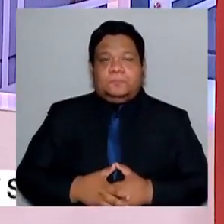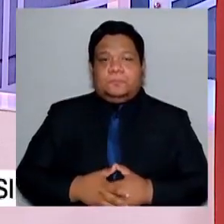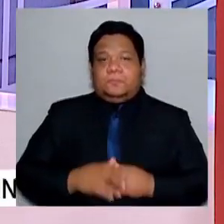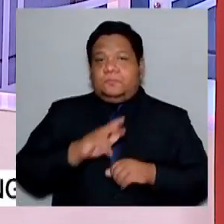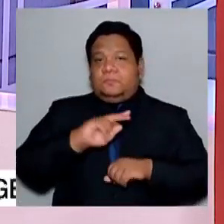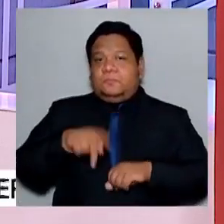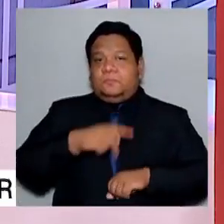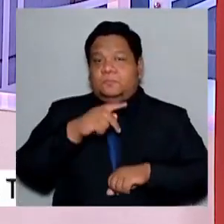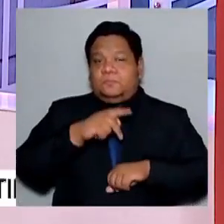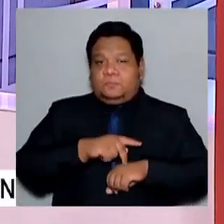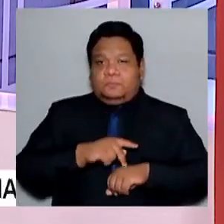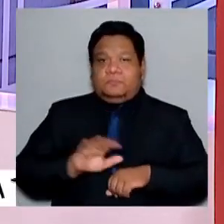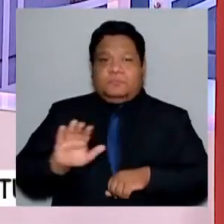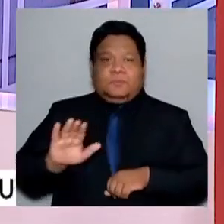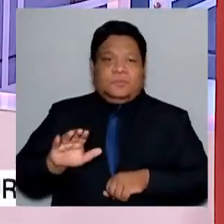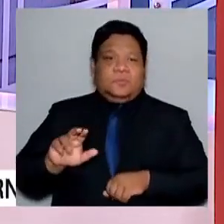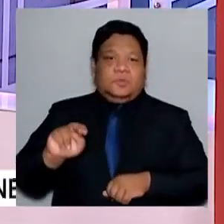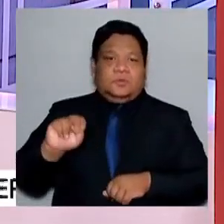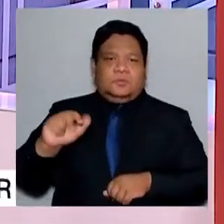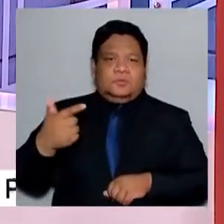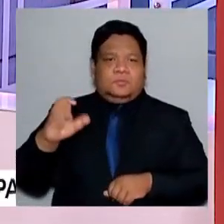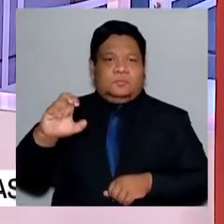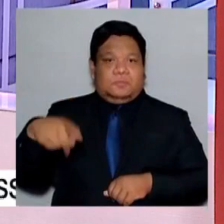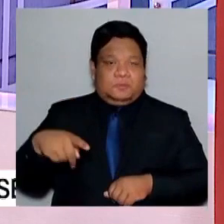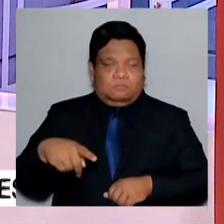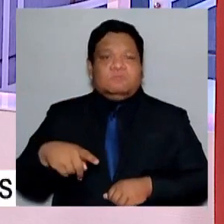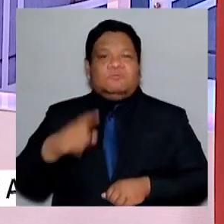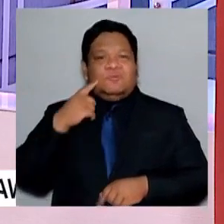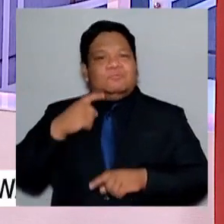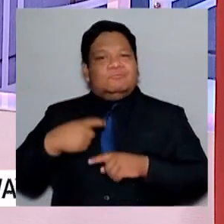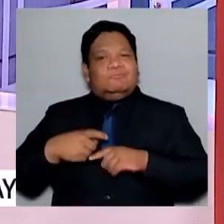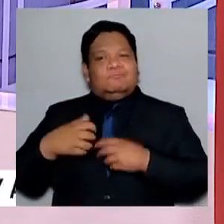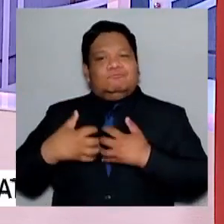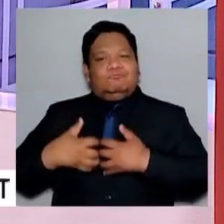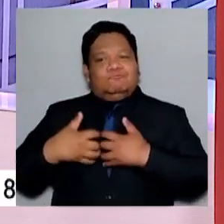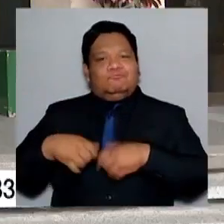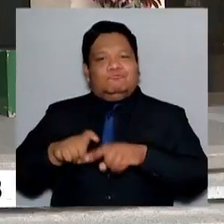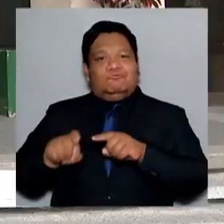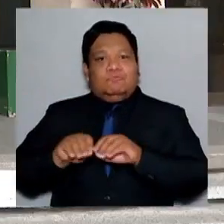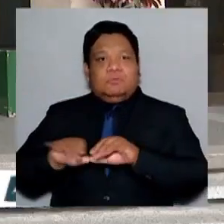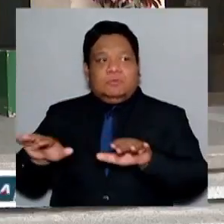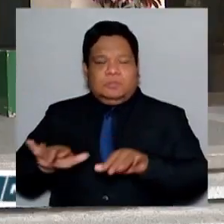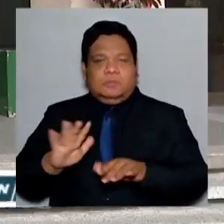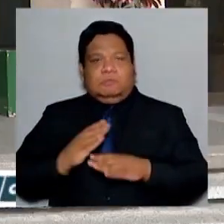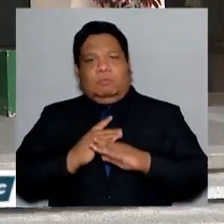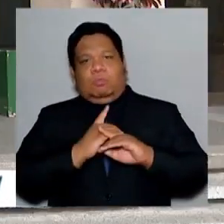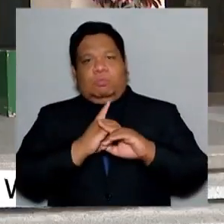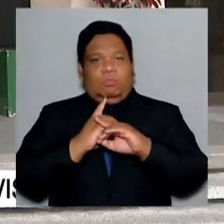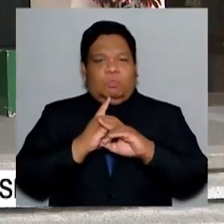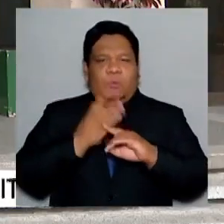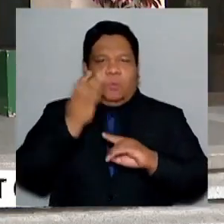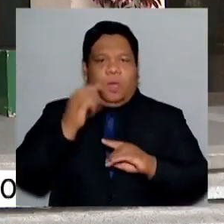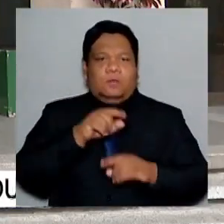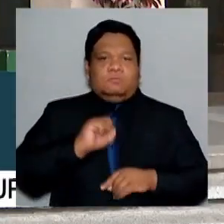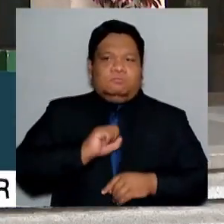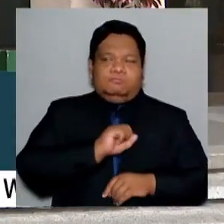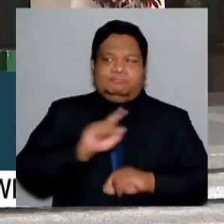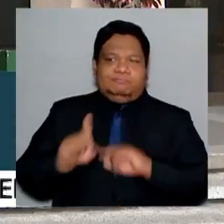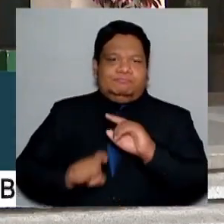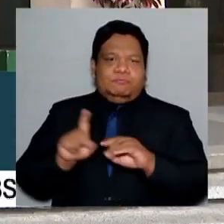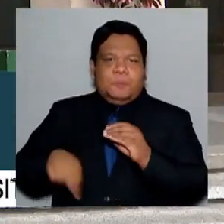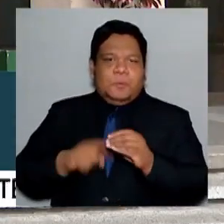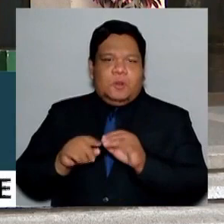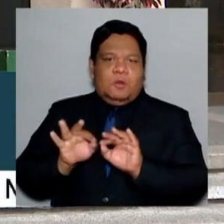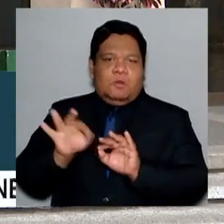on the defensive after earning the ire of senators over its unfinished projects. The National Grid Corporation of the Philippines says